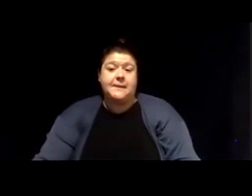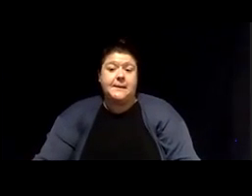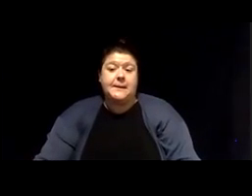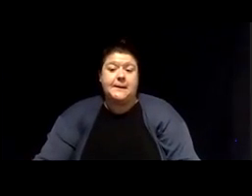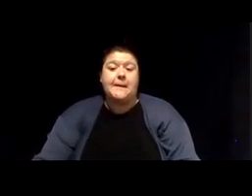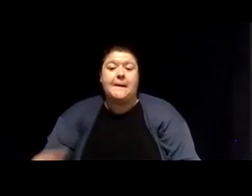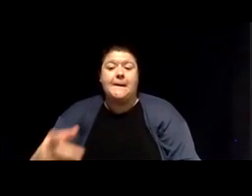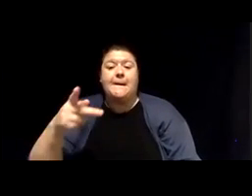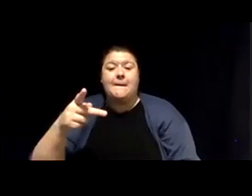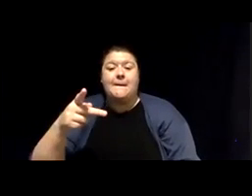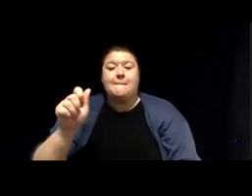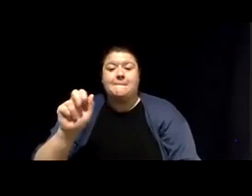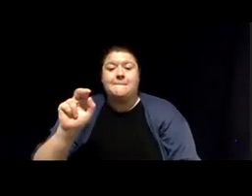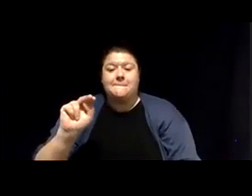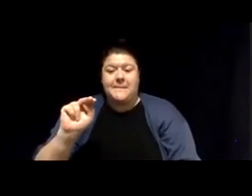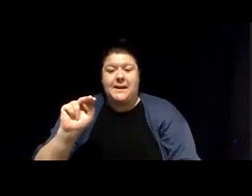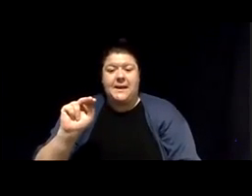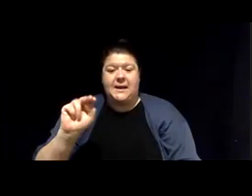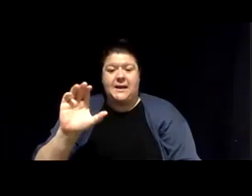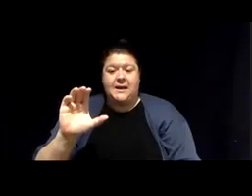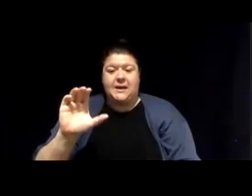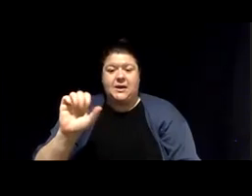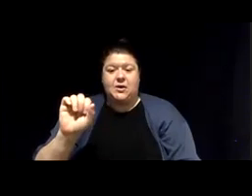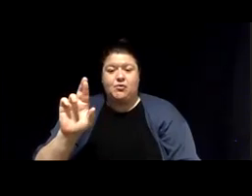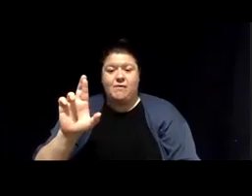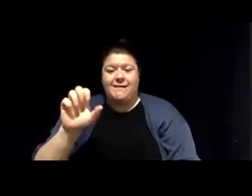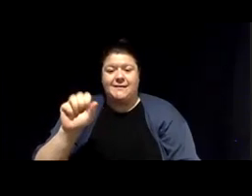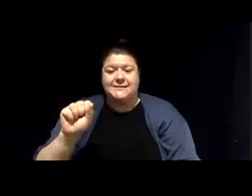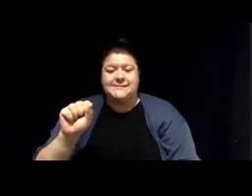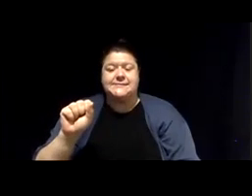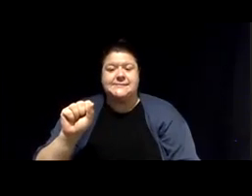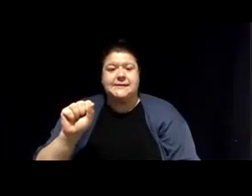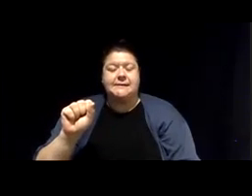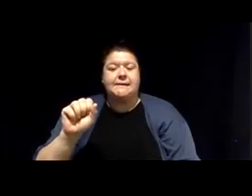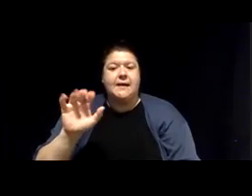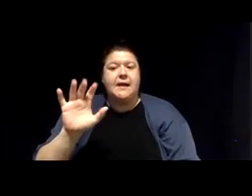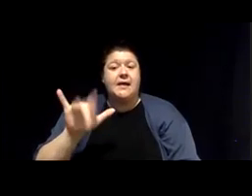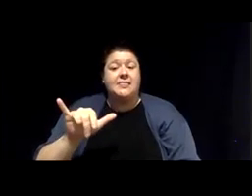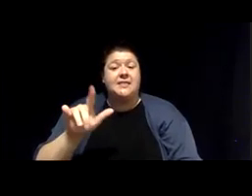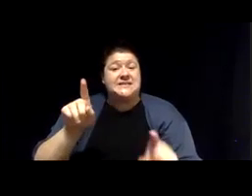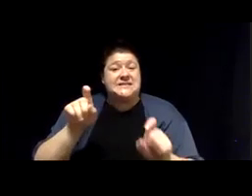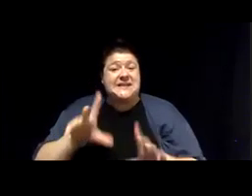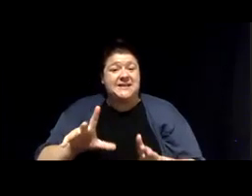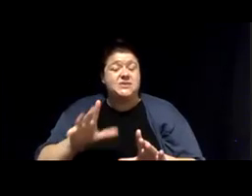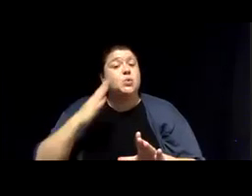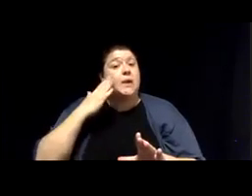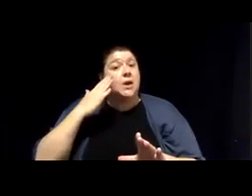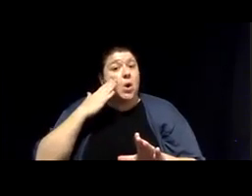a lot of these things, people, they can do tests to know in advance.